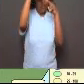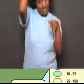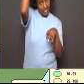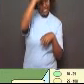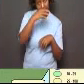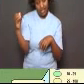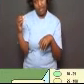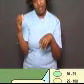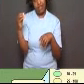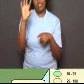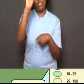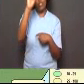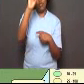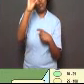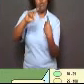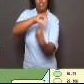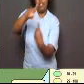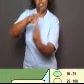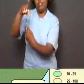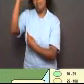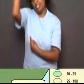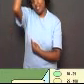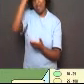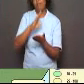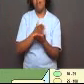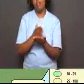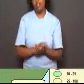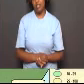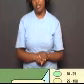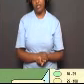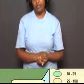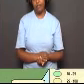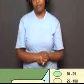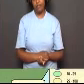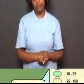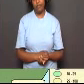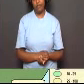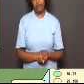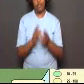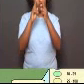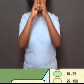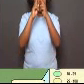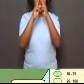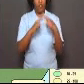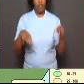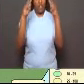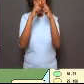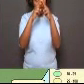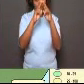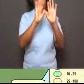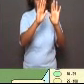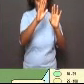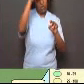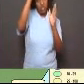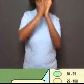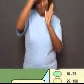the 9 regional states. There is a federal constitution,